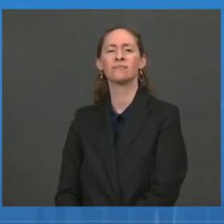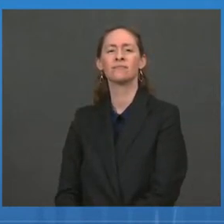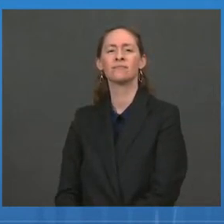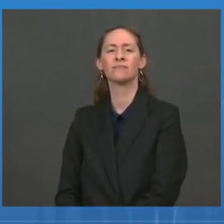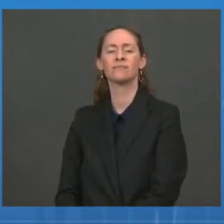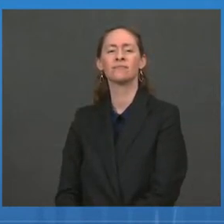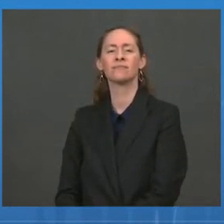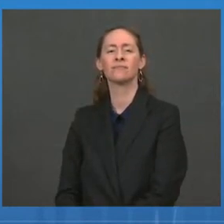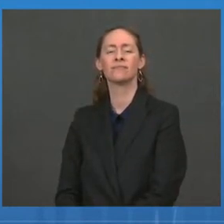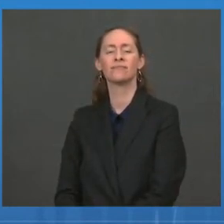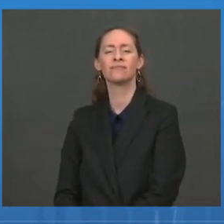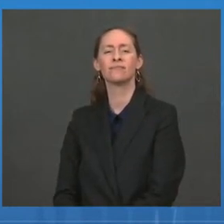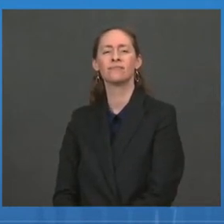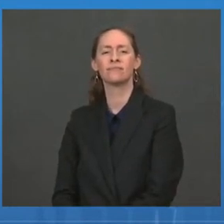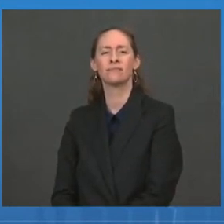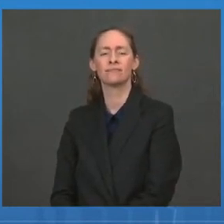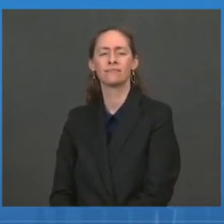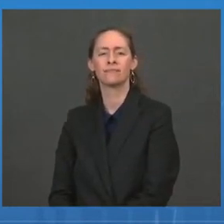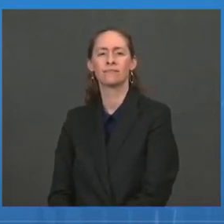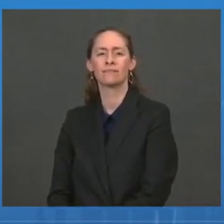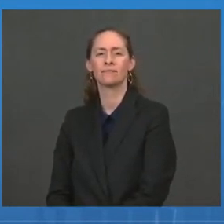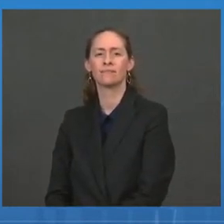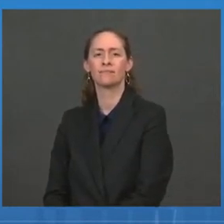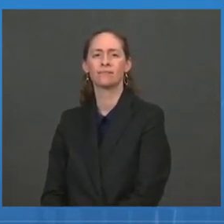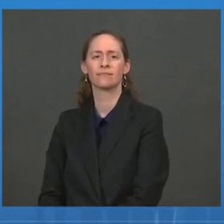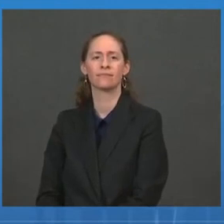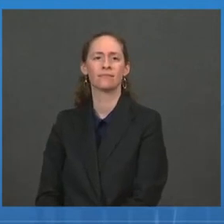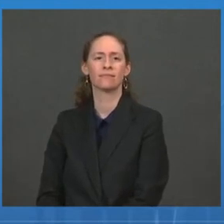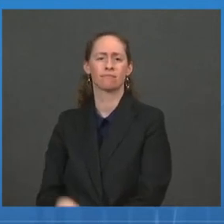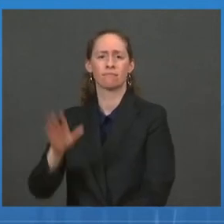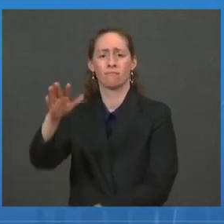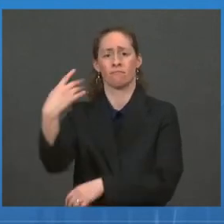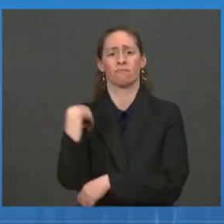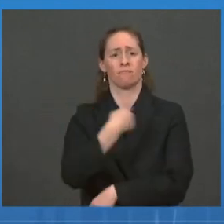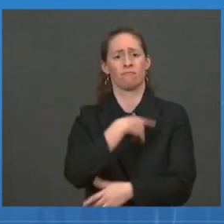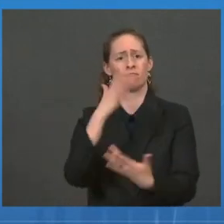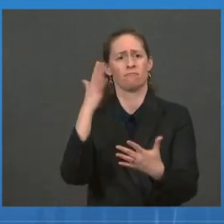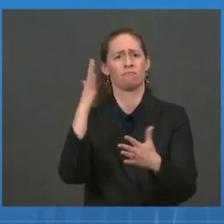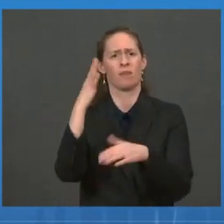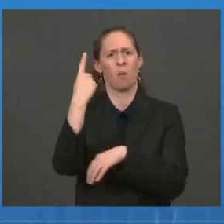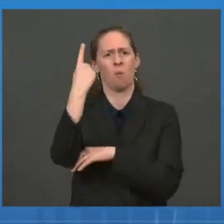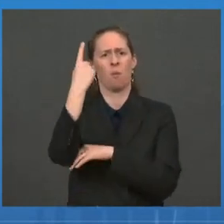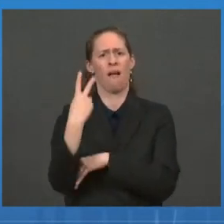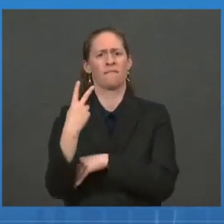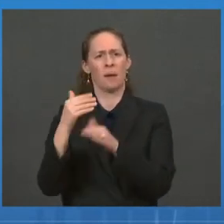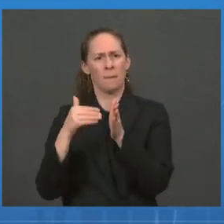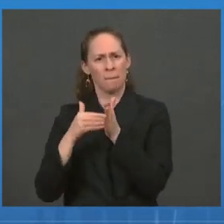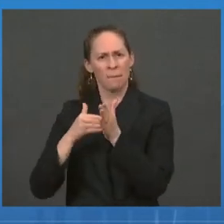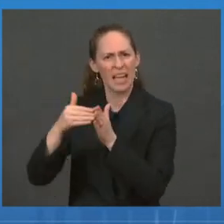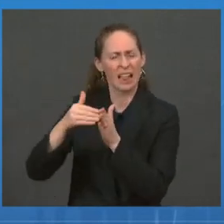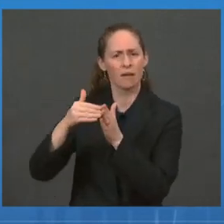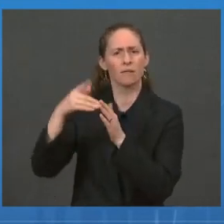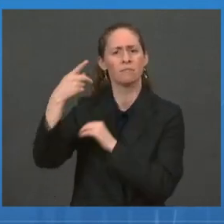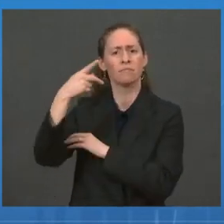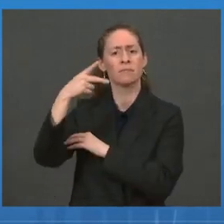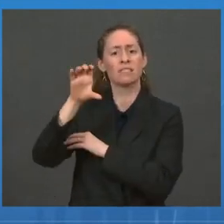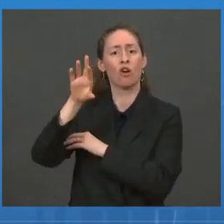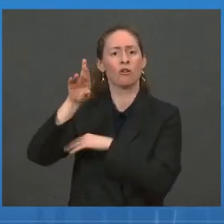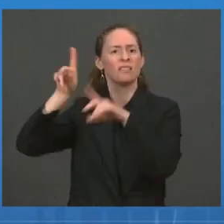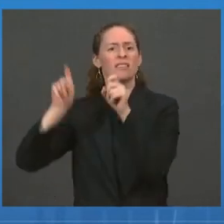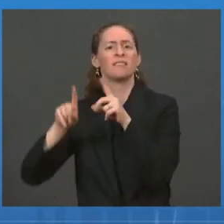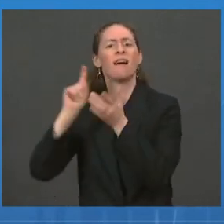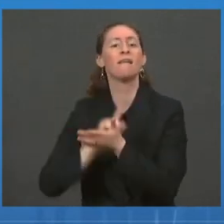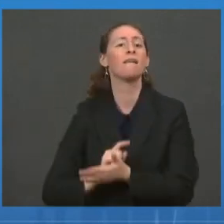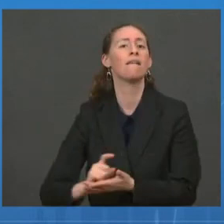week and of course those rapid tests are really helpful from a public health standpoint um and many of those rapid tests that are